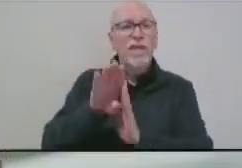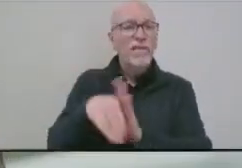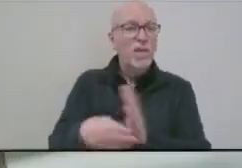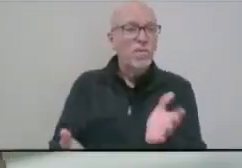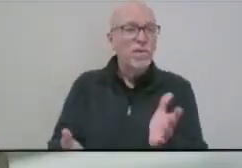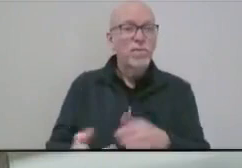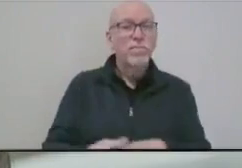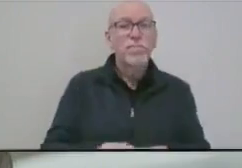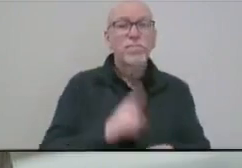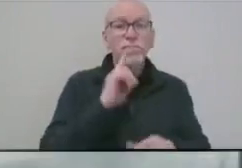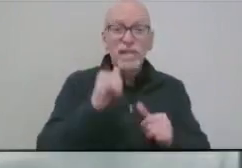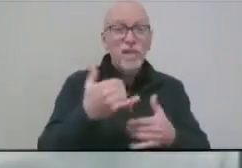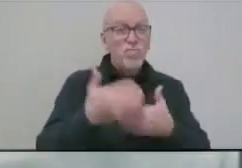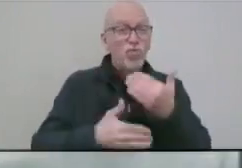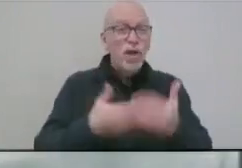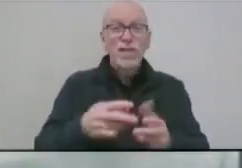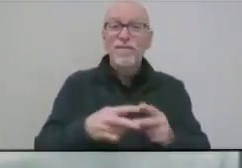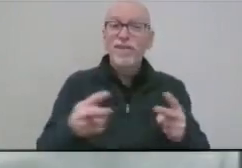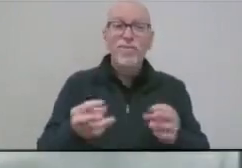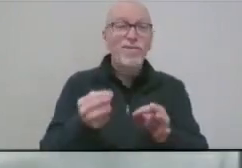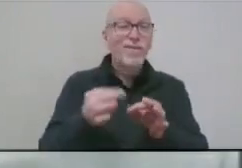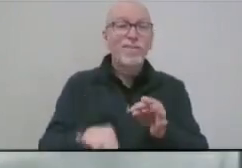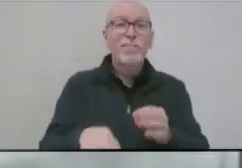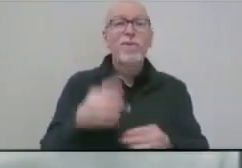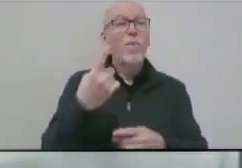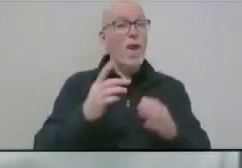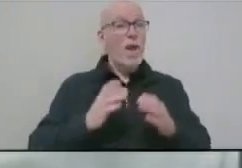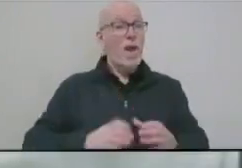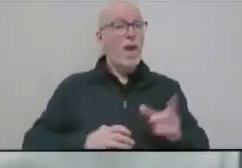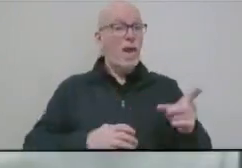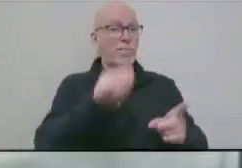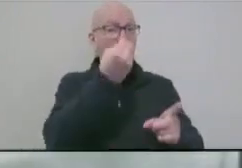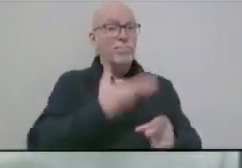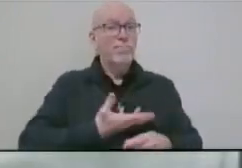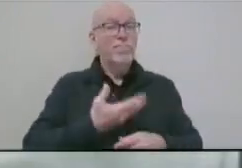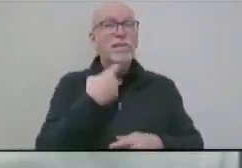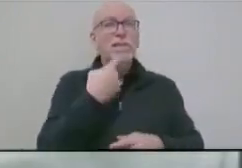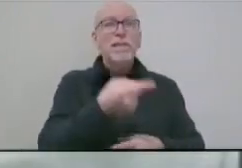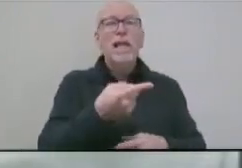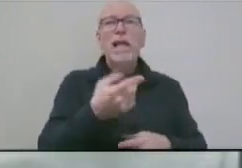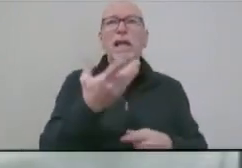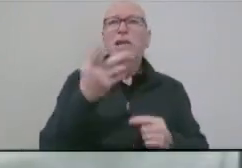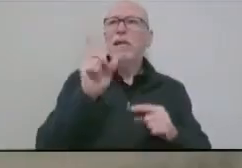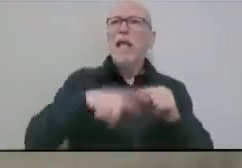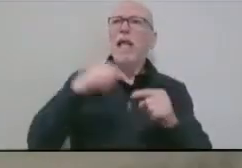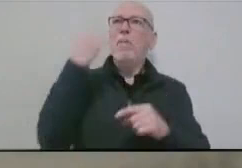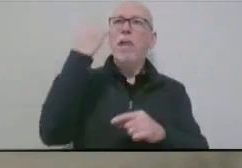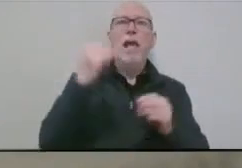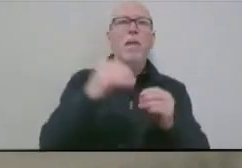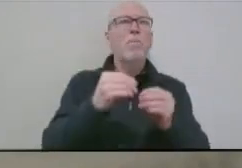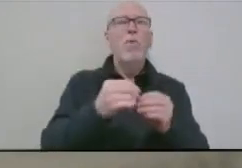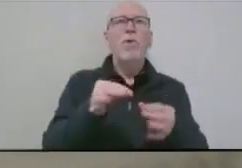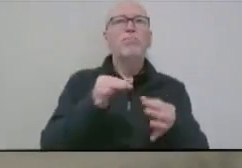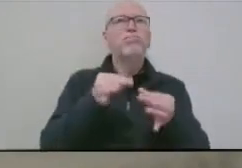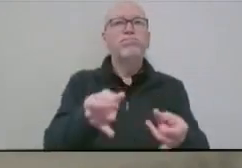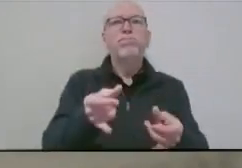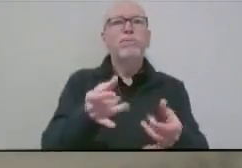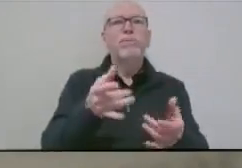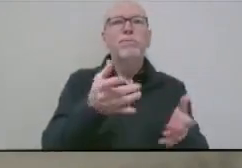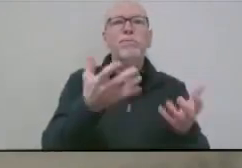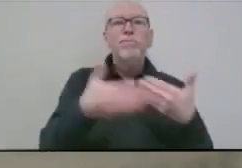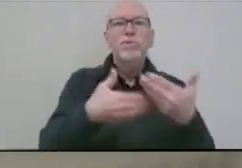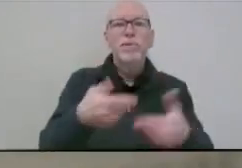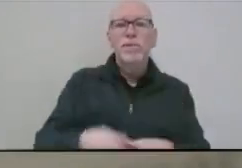been extremely simple. One client told me it could not have been organized any better. The process was very